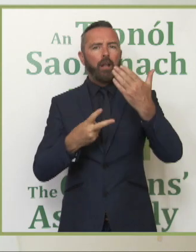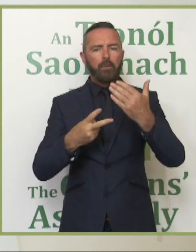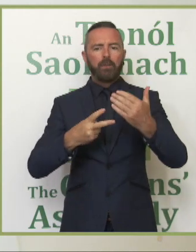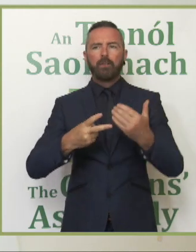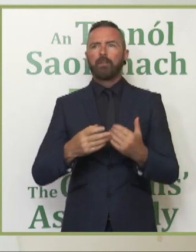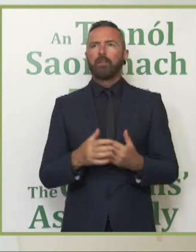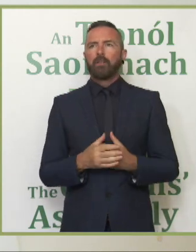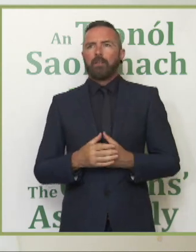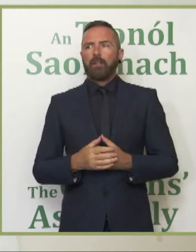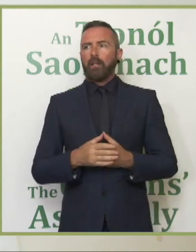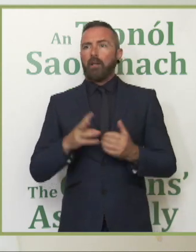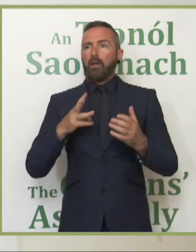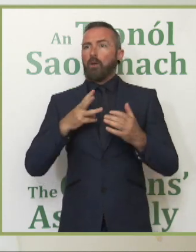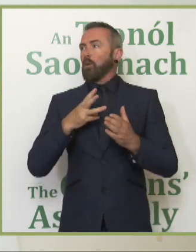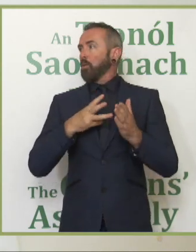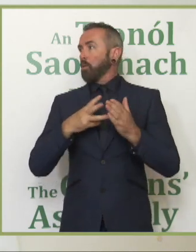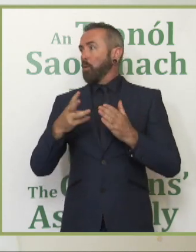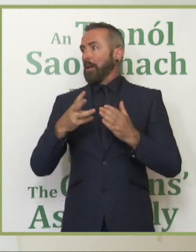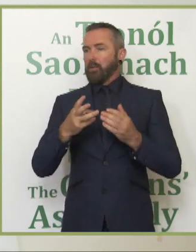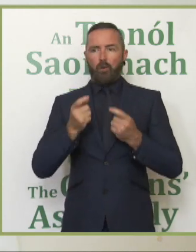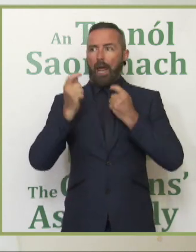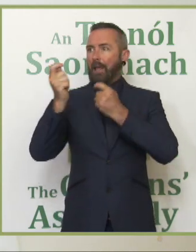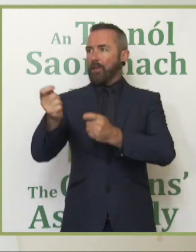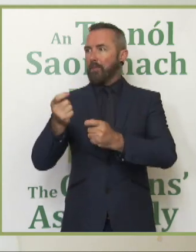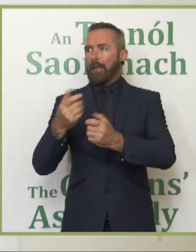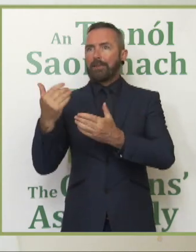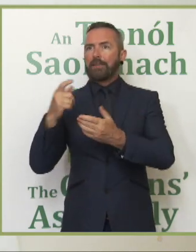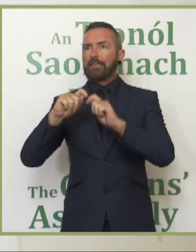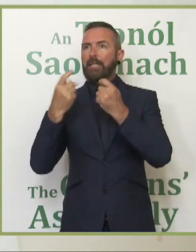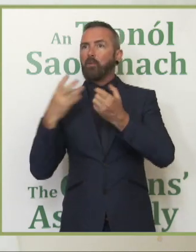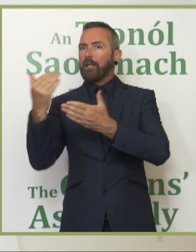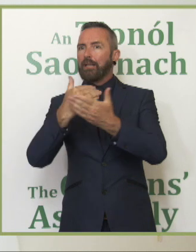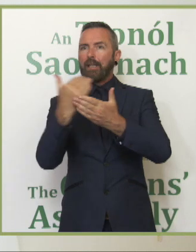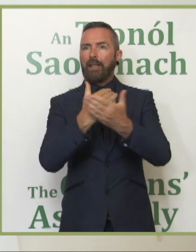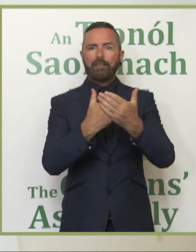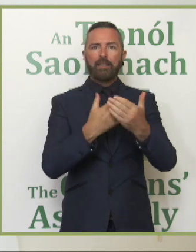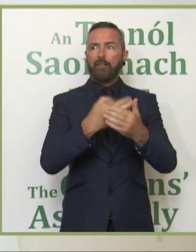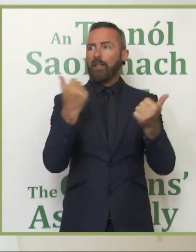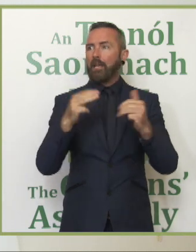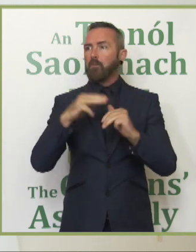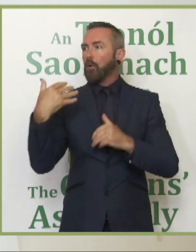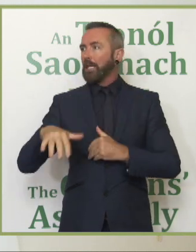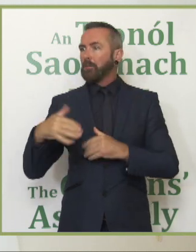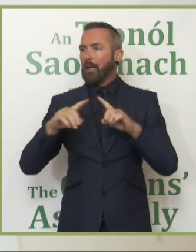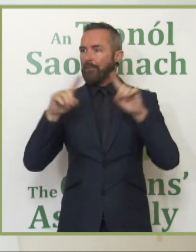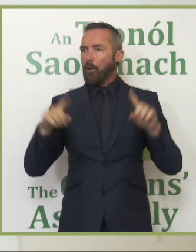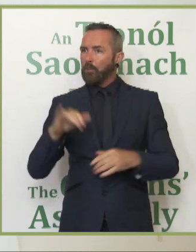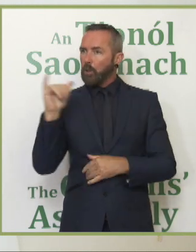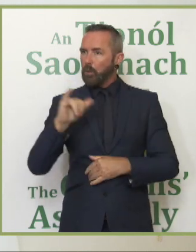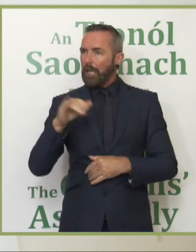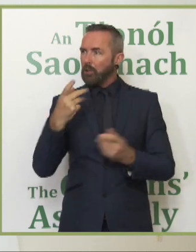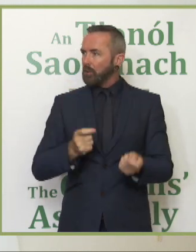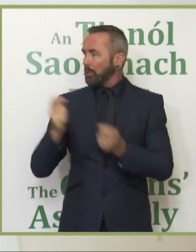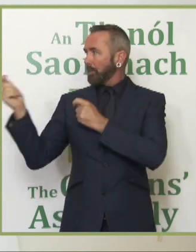are handing them back, the team will collect if there's any other relative expense forms that you need the yellow forms, just submit those